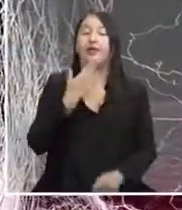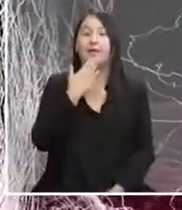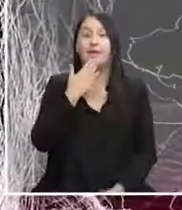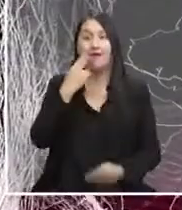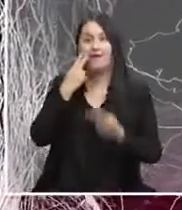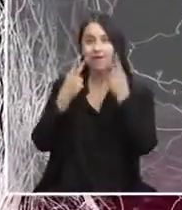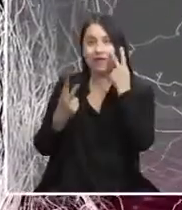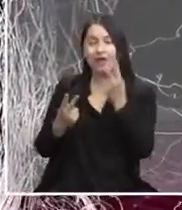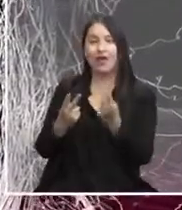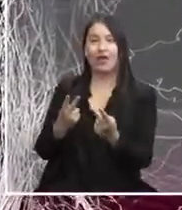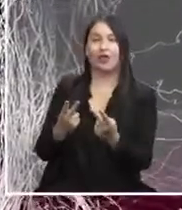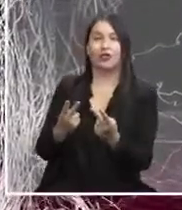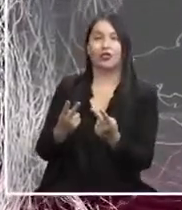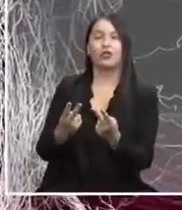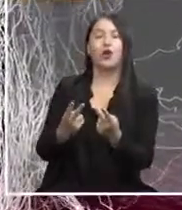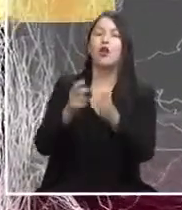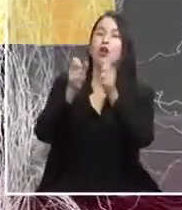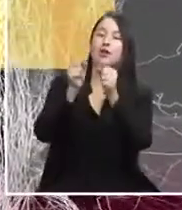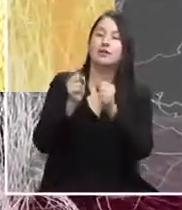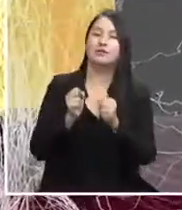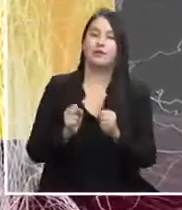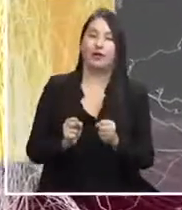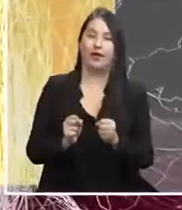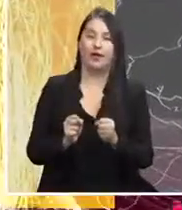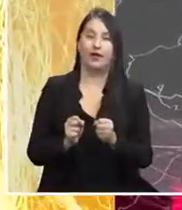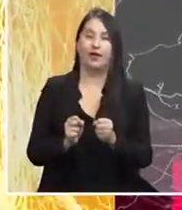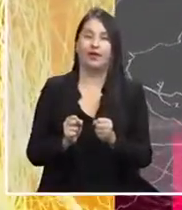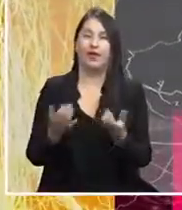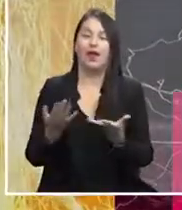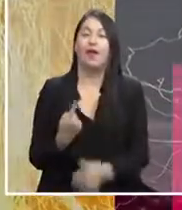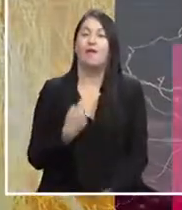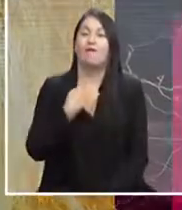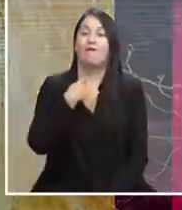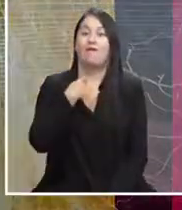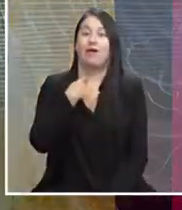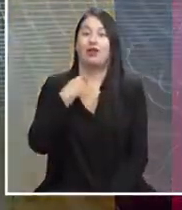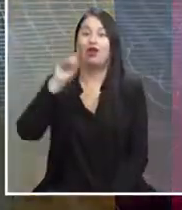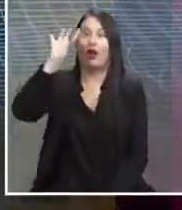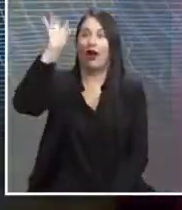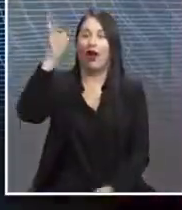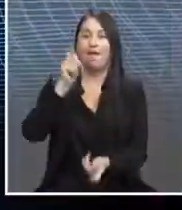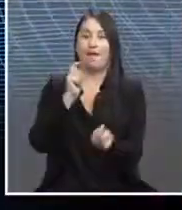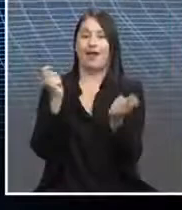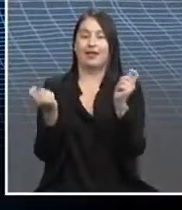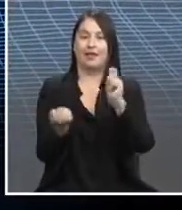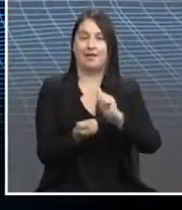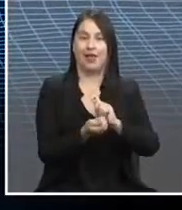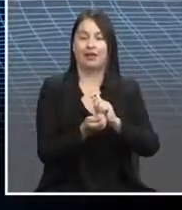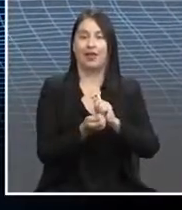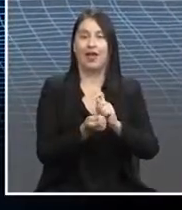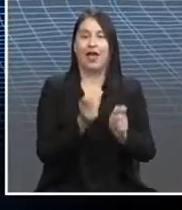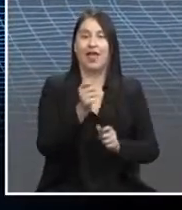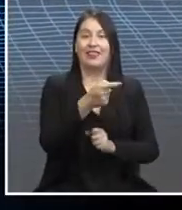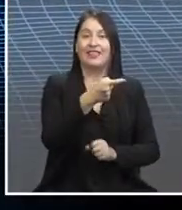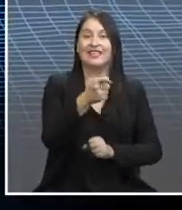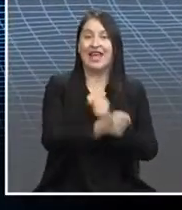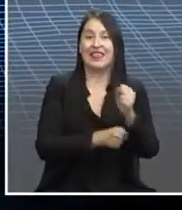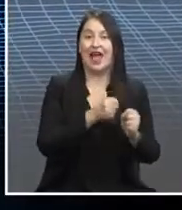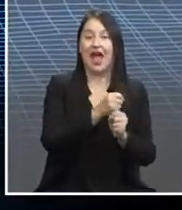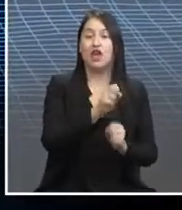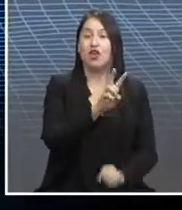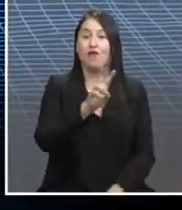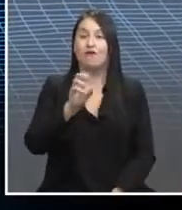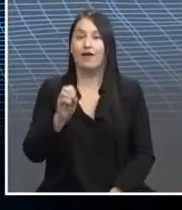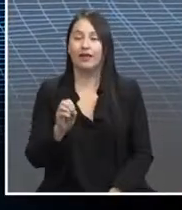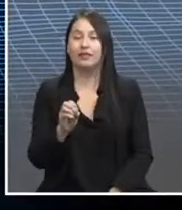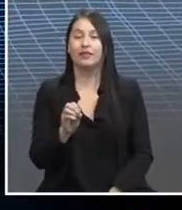the 21st century, including the formation of persistently drought-prone areas in North America and